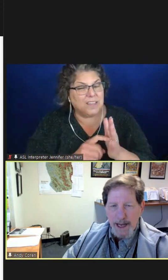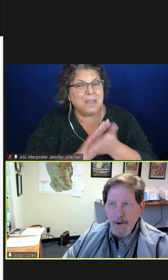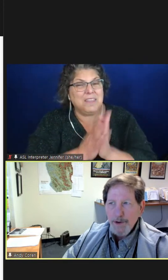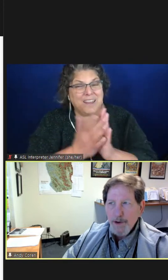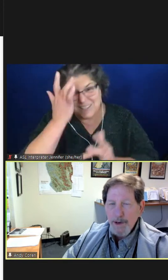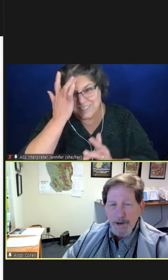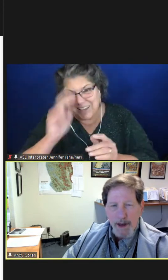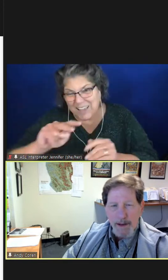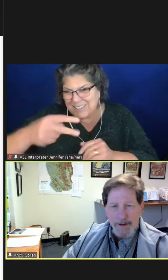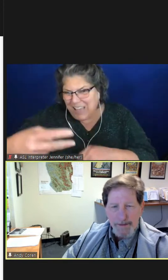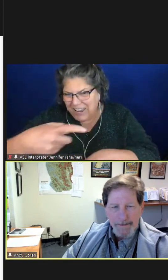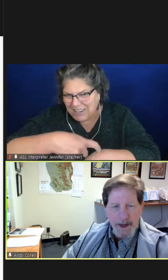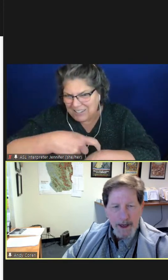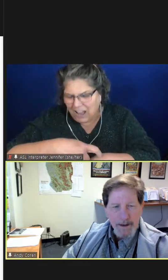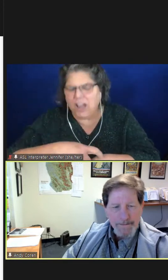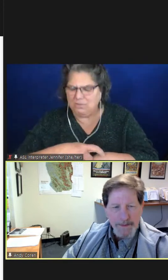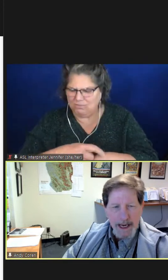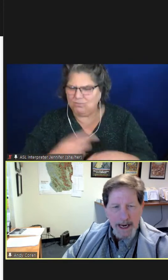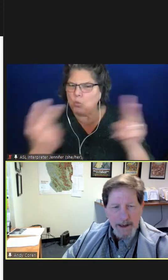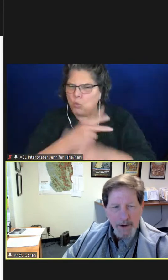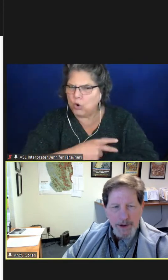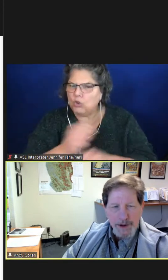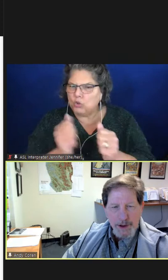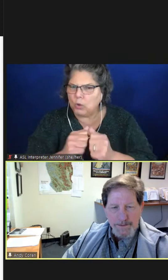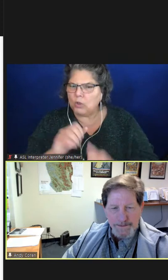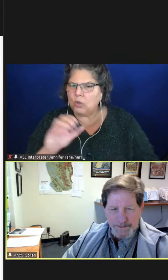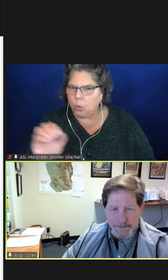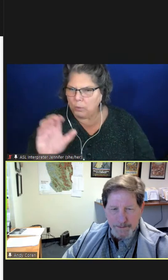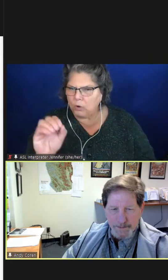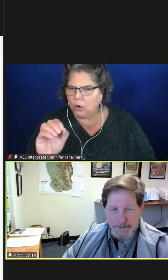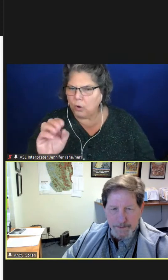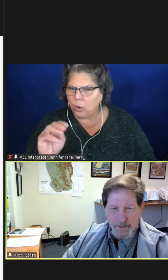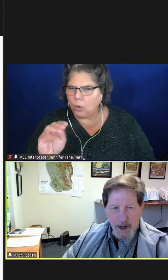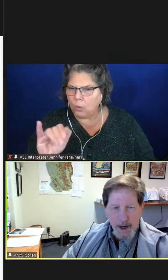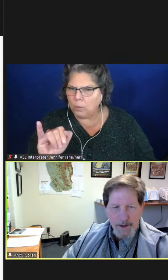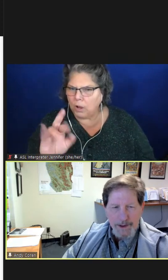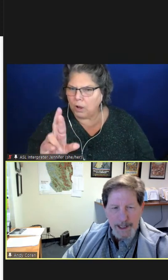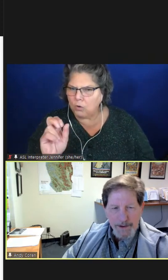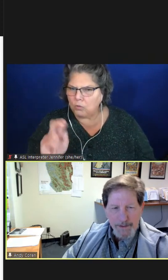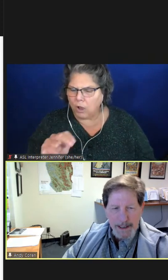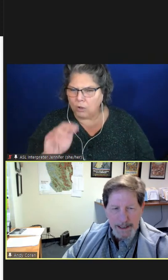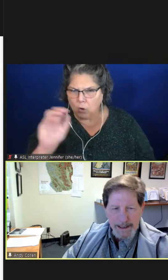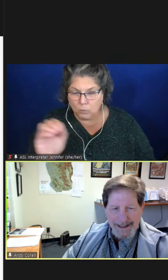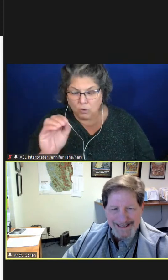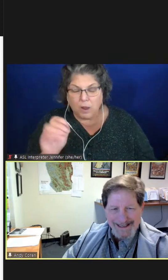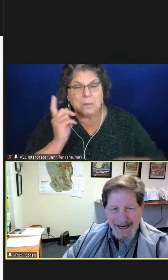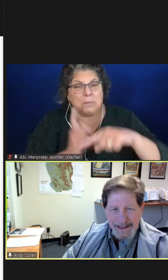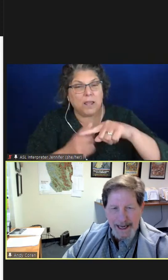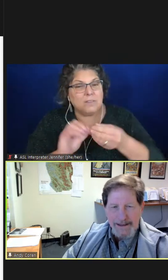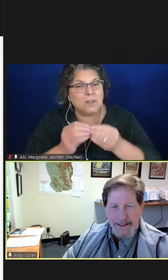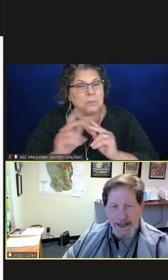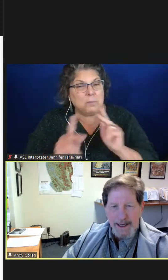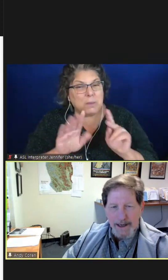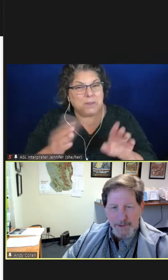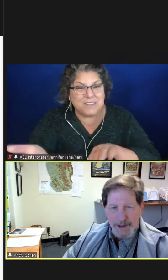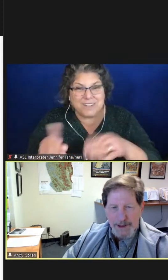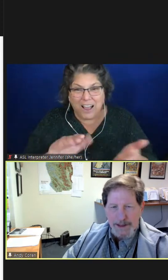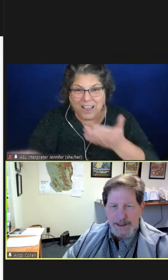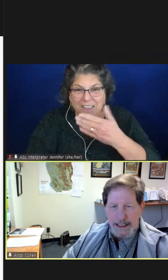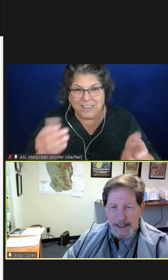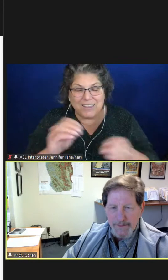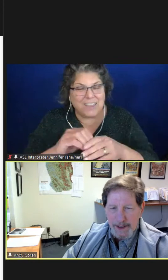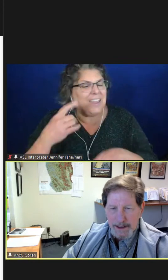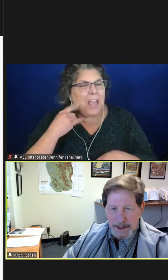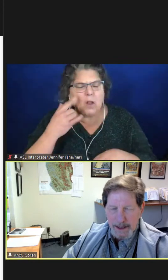higher now with Omicron. And also the death rate in the state has not yet